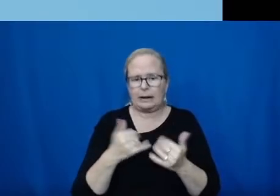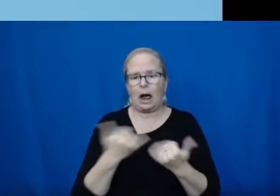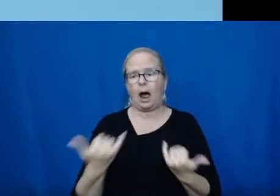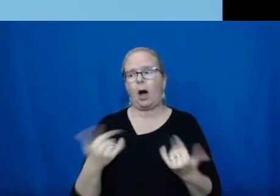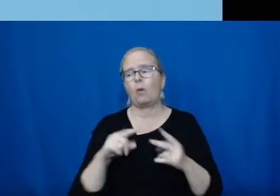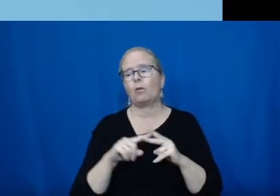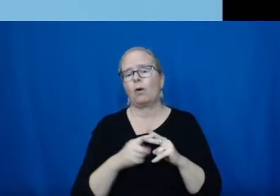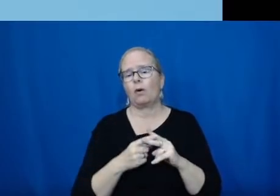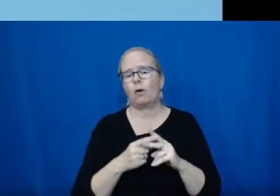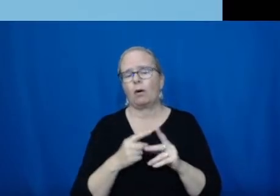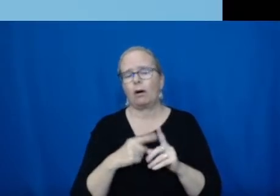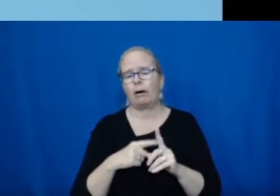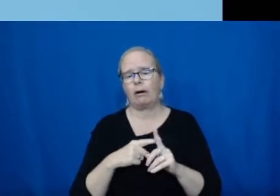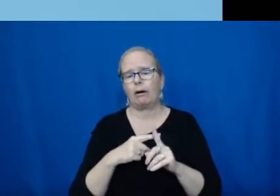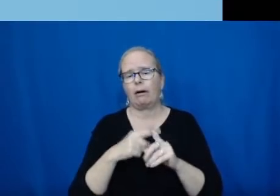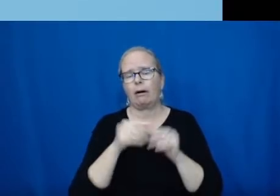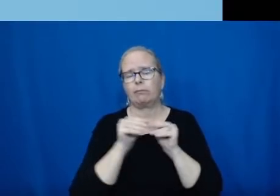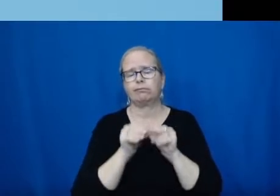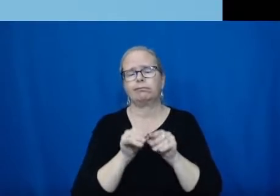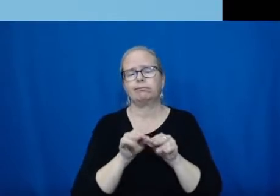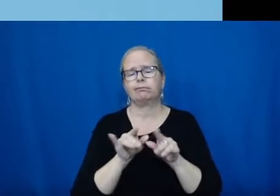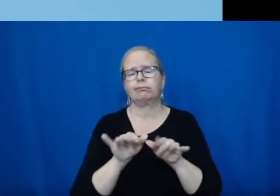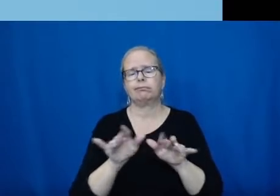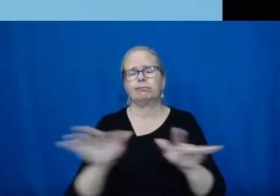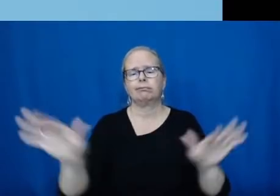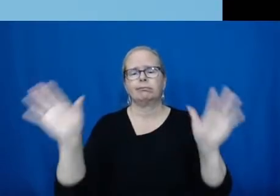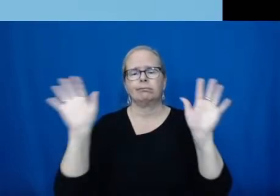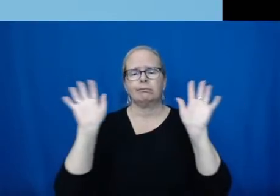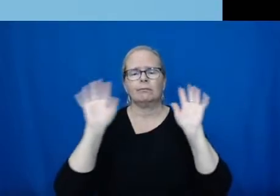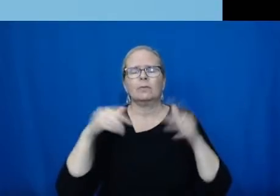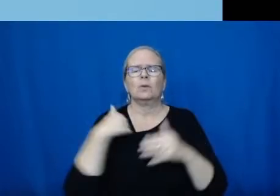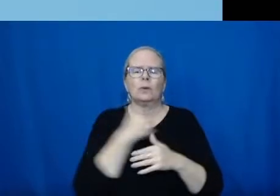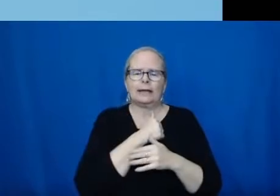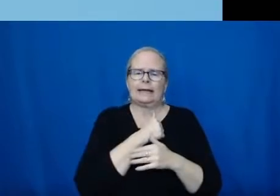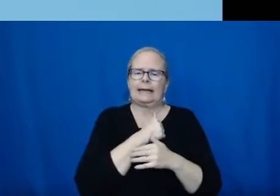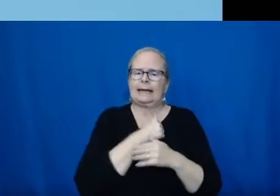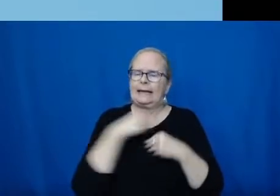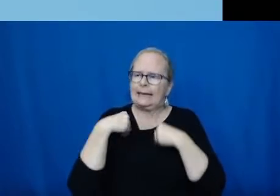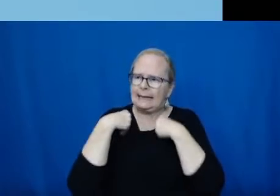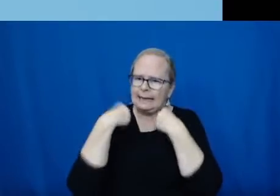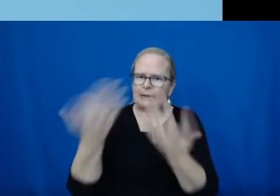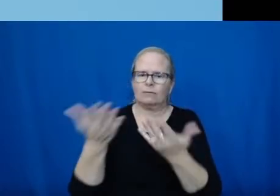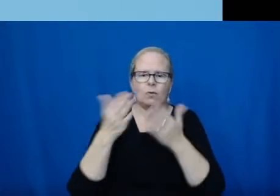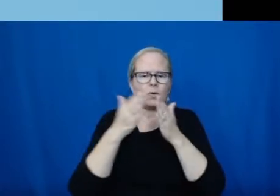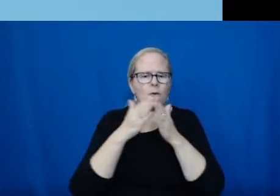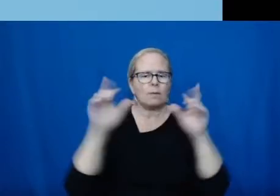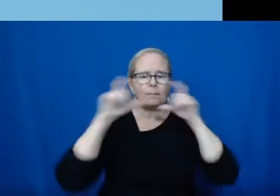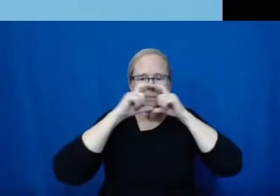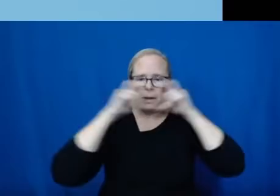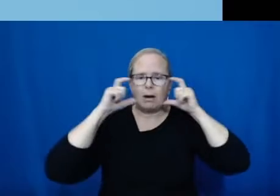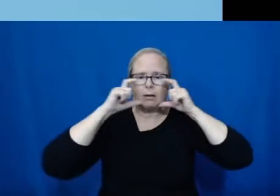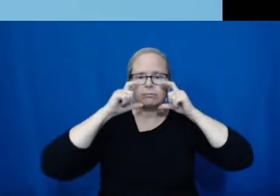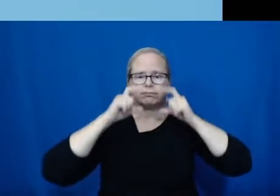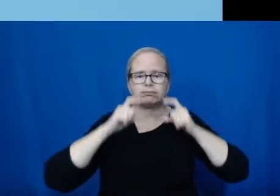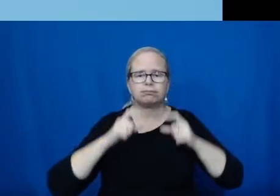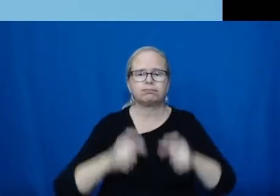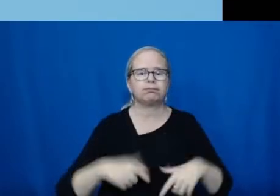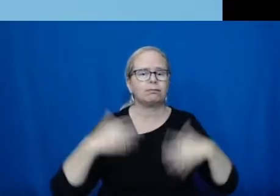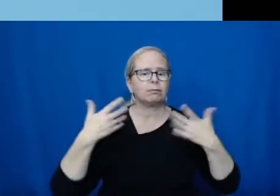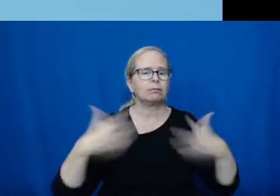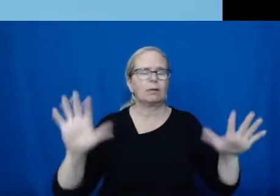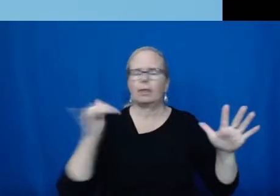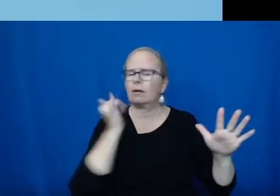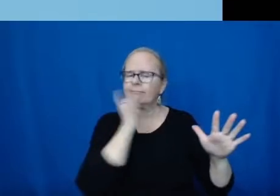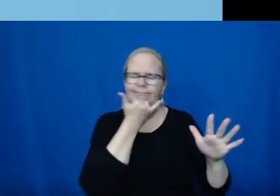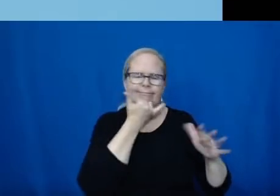and the cases start growing. And on top of it, if we have variants, they are growing faster. But anyway, shutdowns and fire